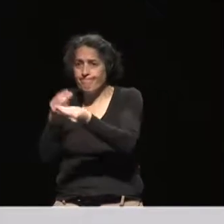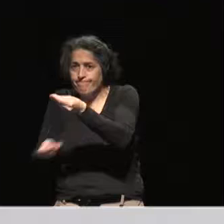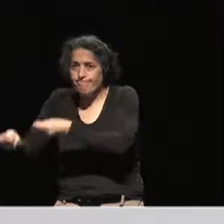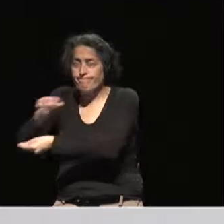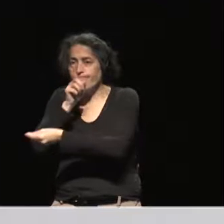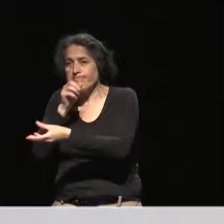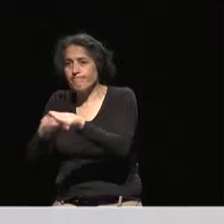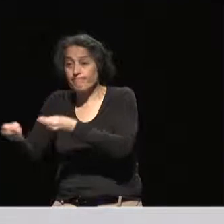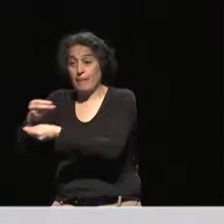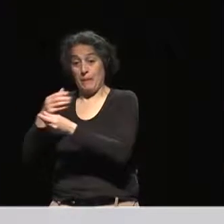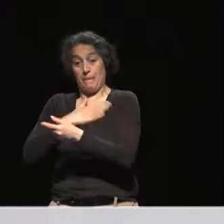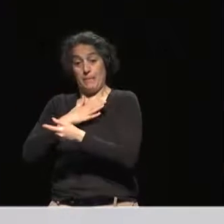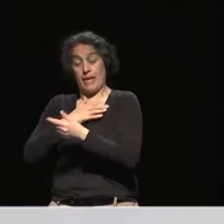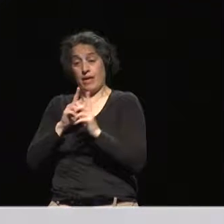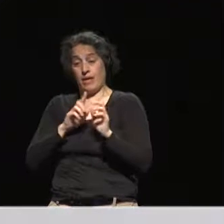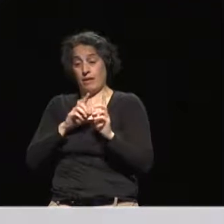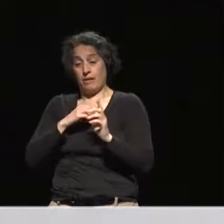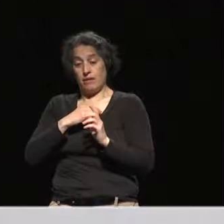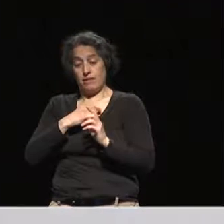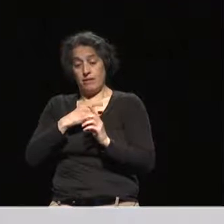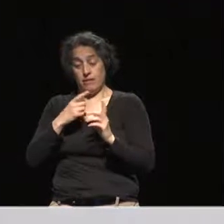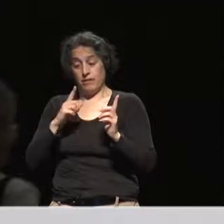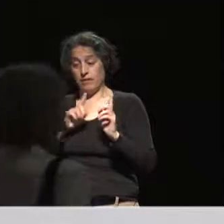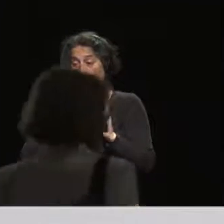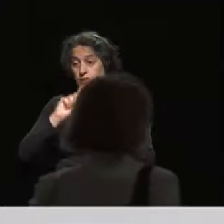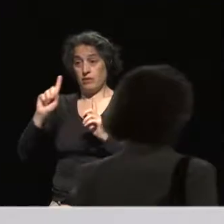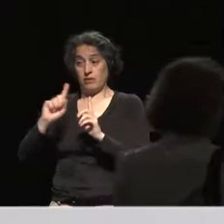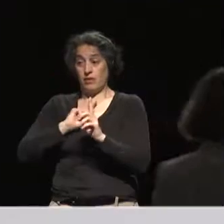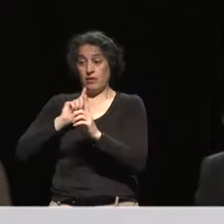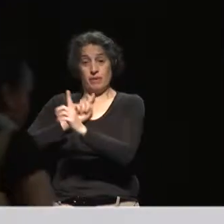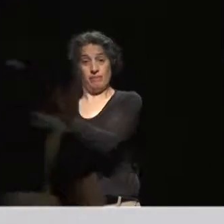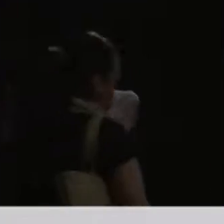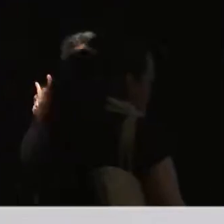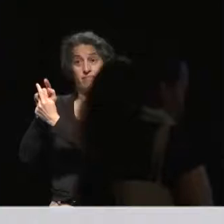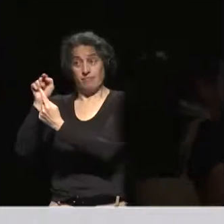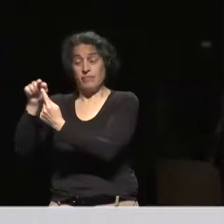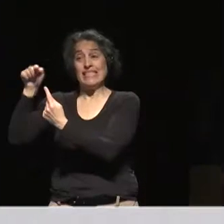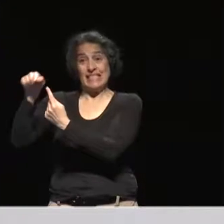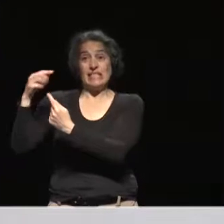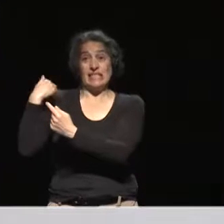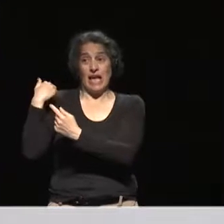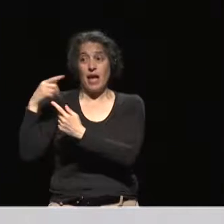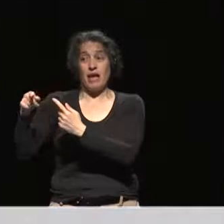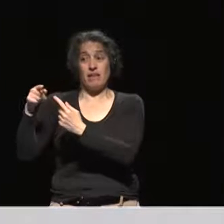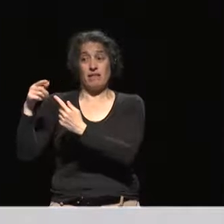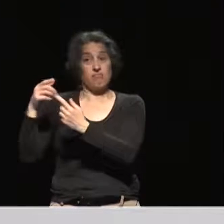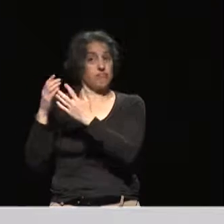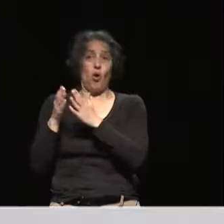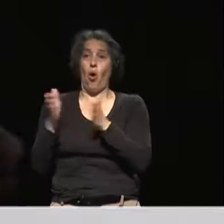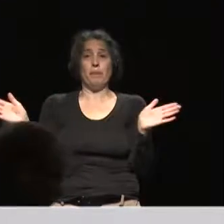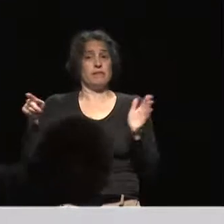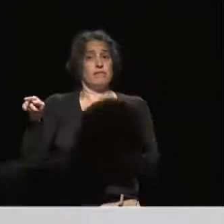civil servants are corrupt. They are corrupt because I don't pay them very much. I don't pay them very much because there's nothing